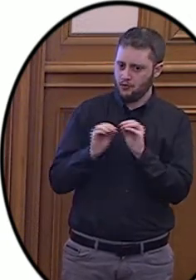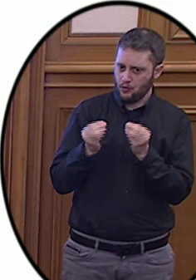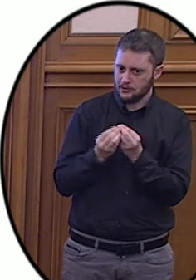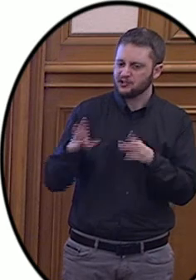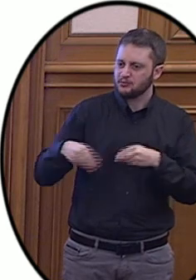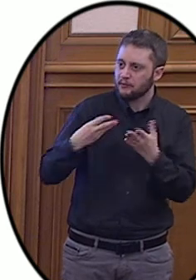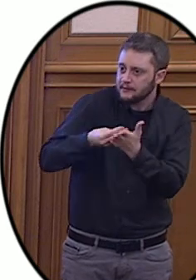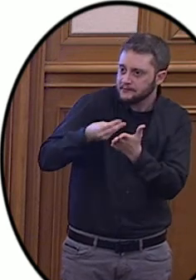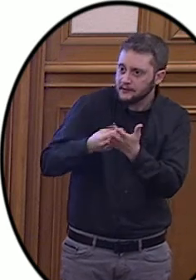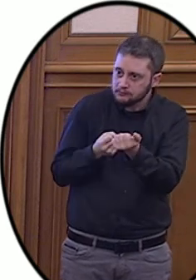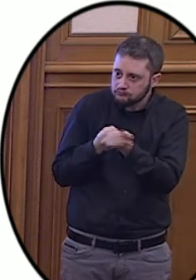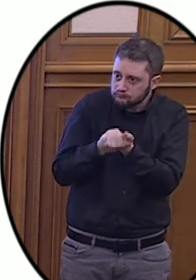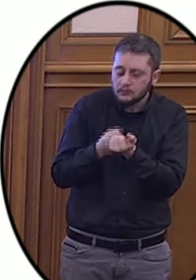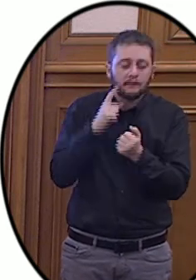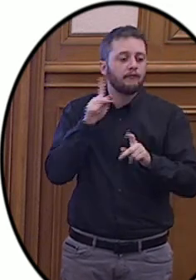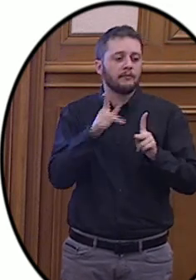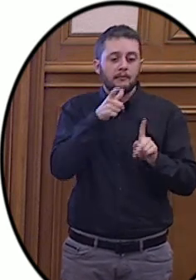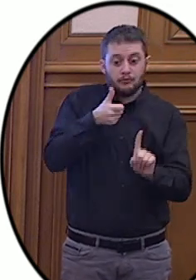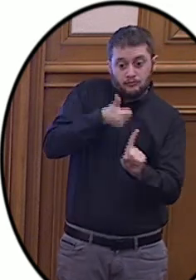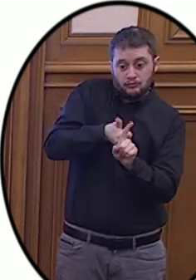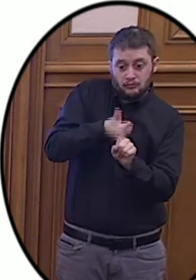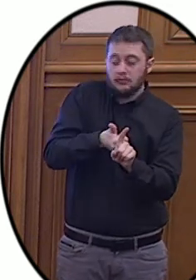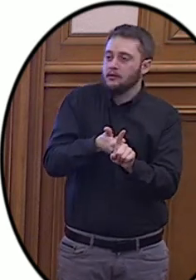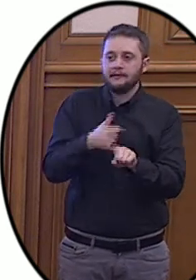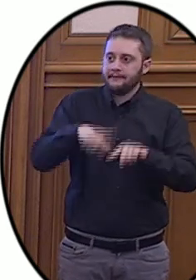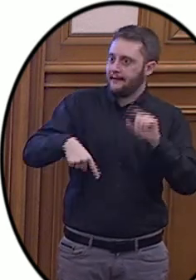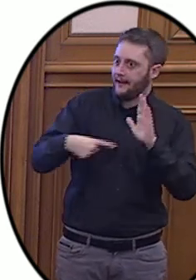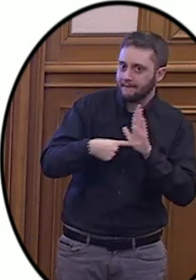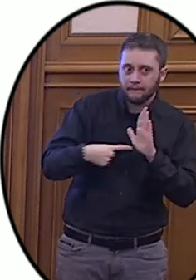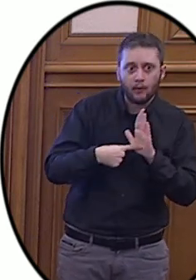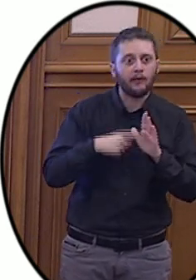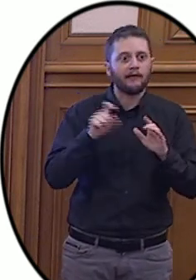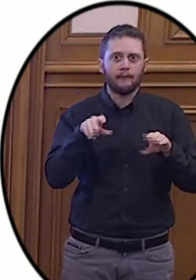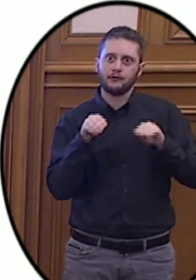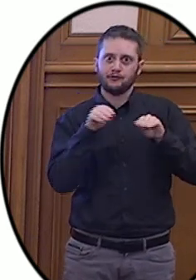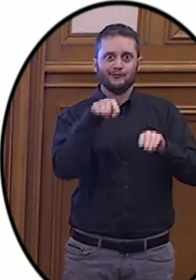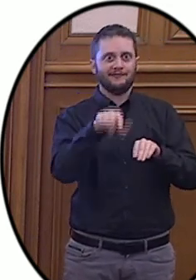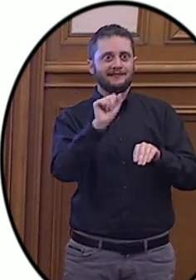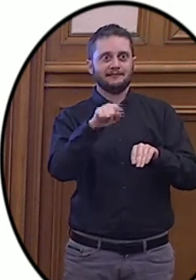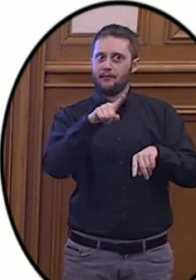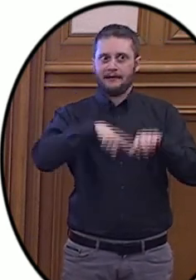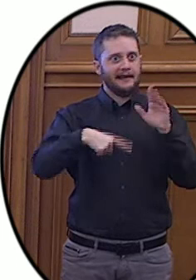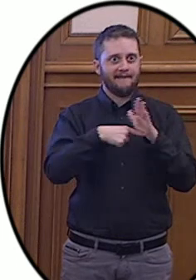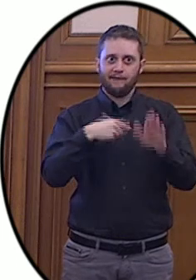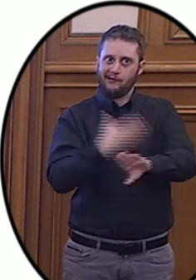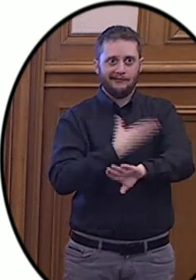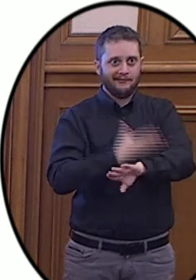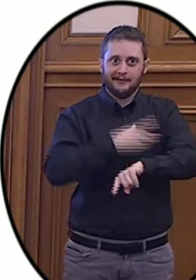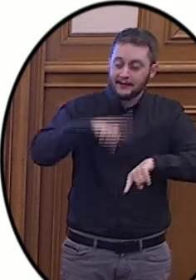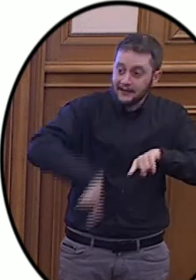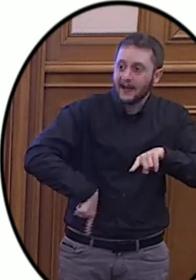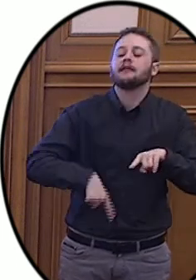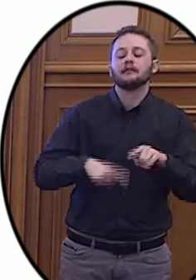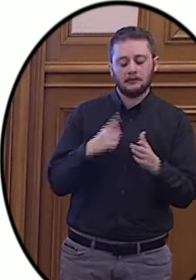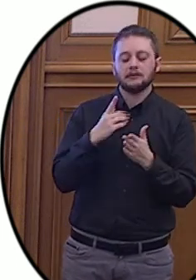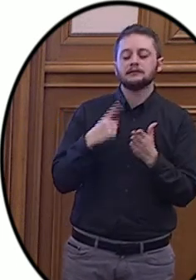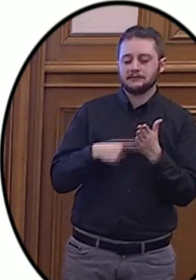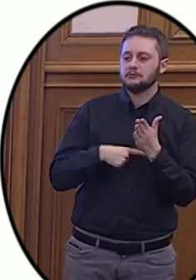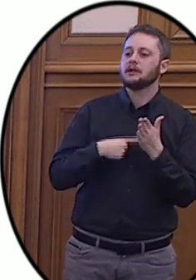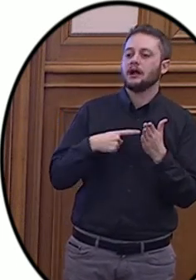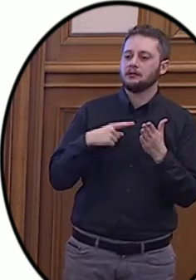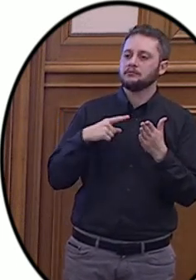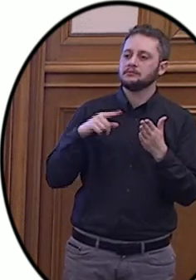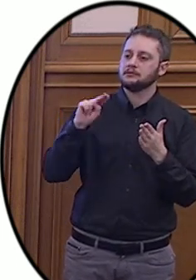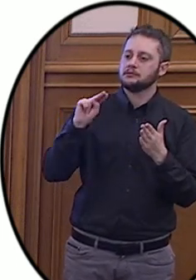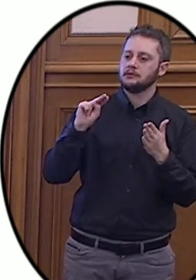with disabilities who may not be able to afford to pay for a modification to enable them to get that